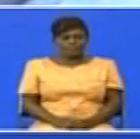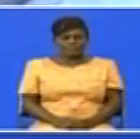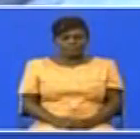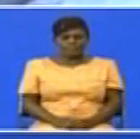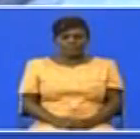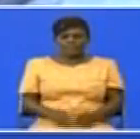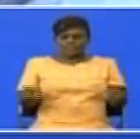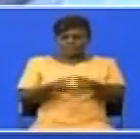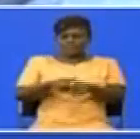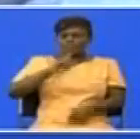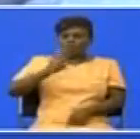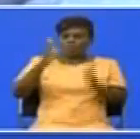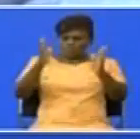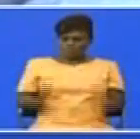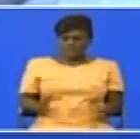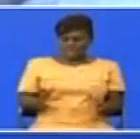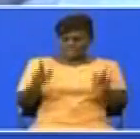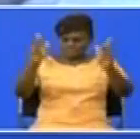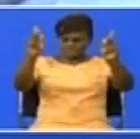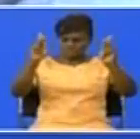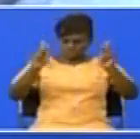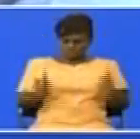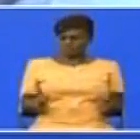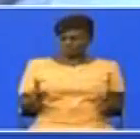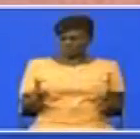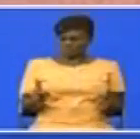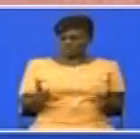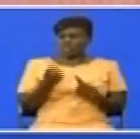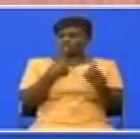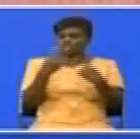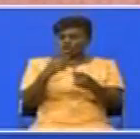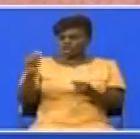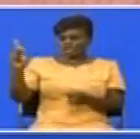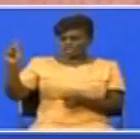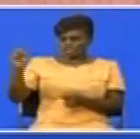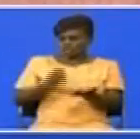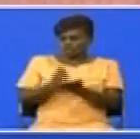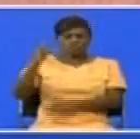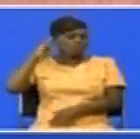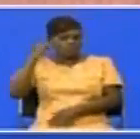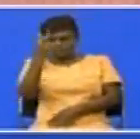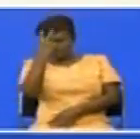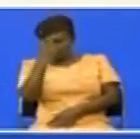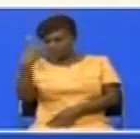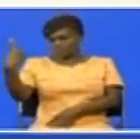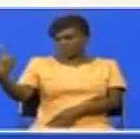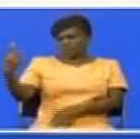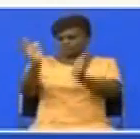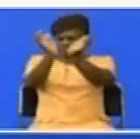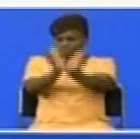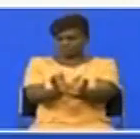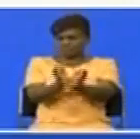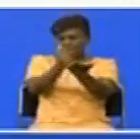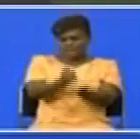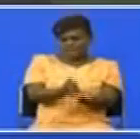Kwa mujibu wa kamanda wa polisi kaunti ya Kisumu Nelson Njiiri aliyezungumza na KTN kwa njia ya simu, mshukiwa mmoja ametiwa nguvuni na